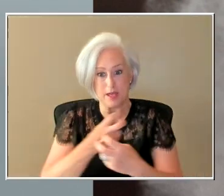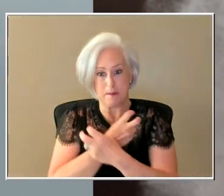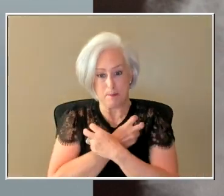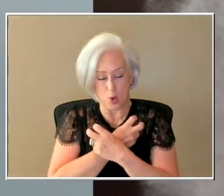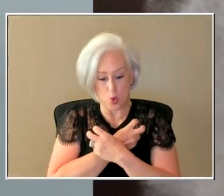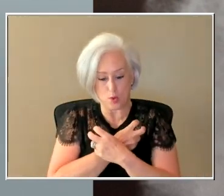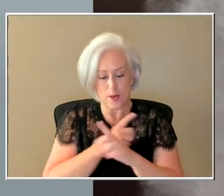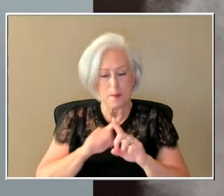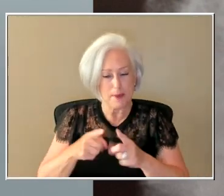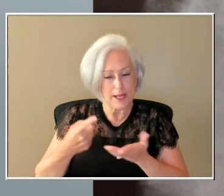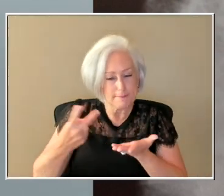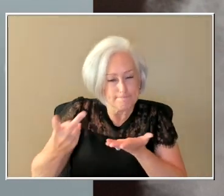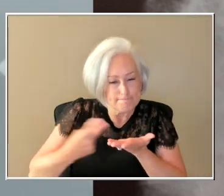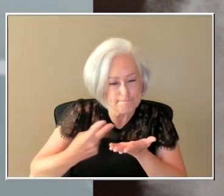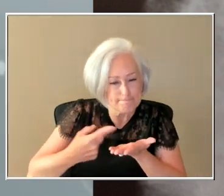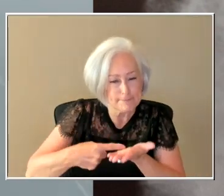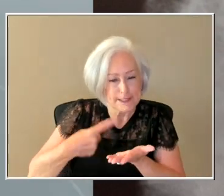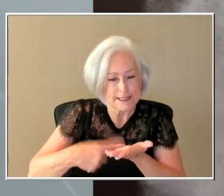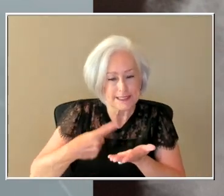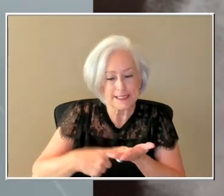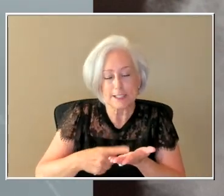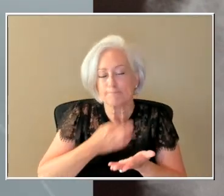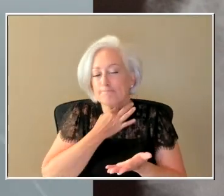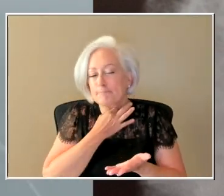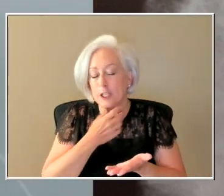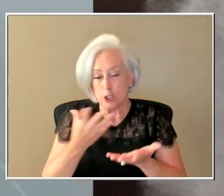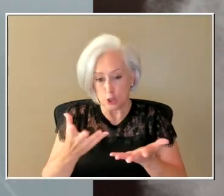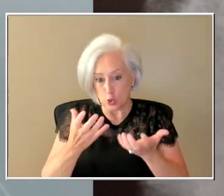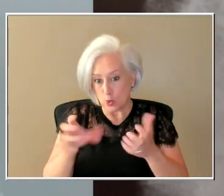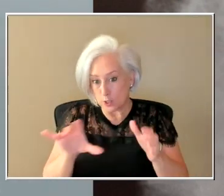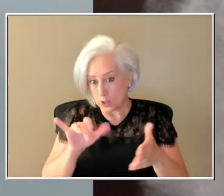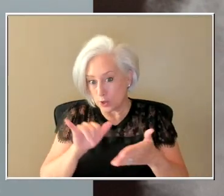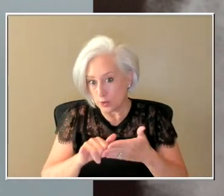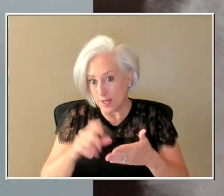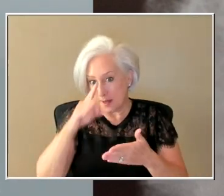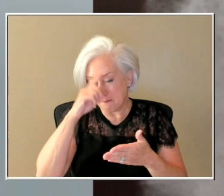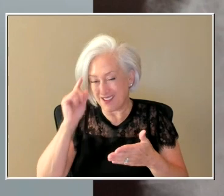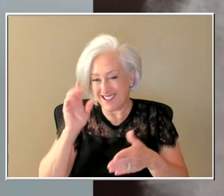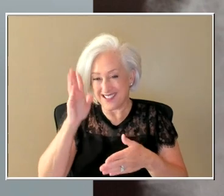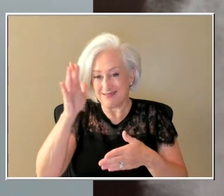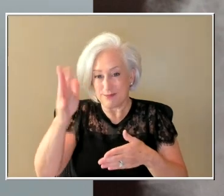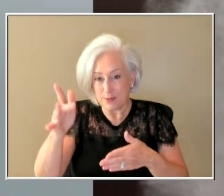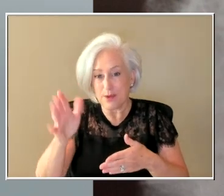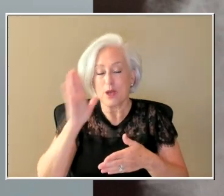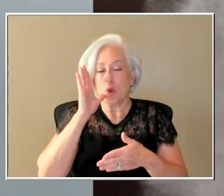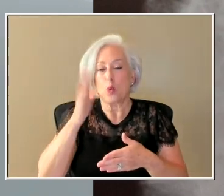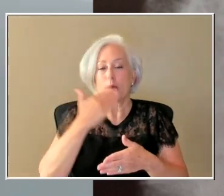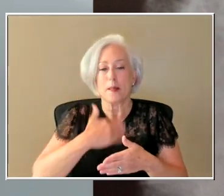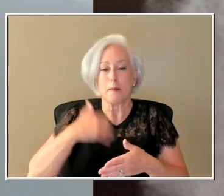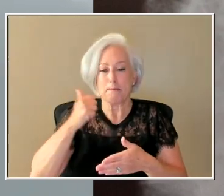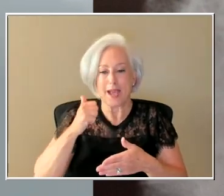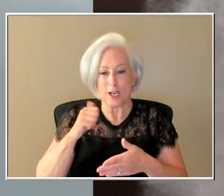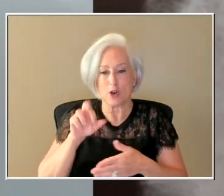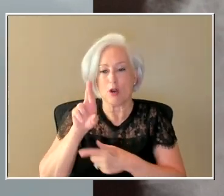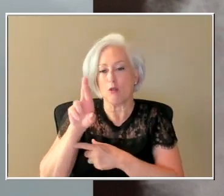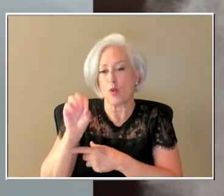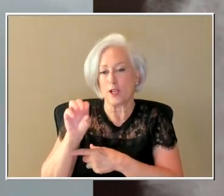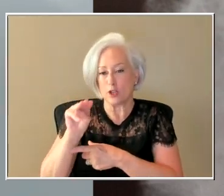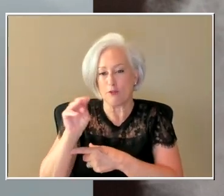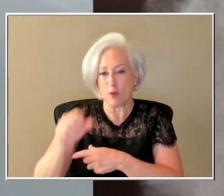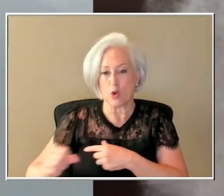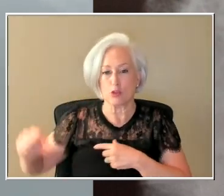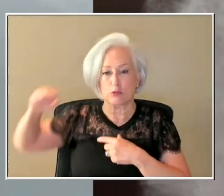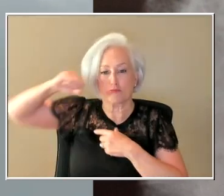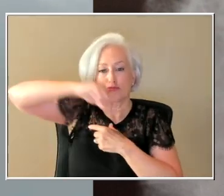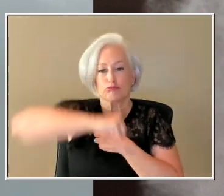want to do that because long term you're going to have a little bit better range of motion going forward if we do that? And we